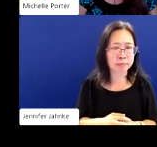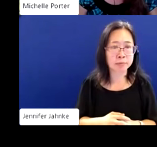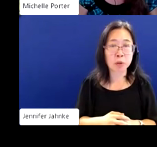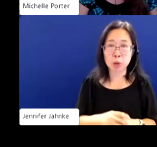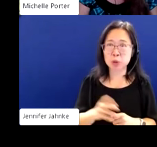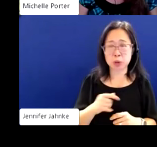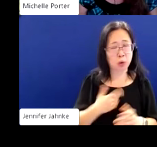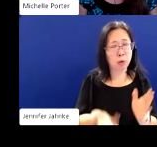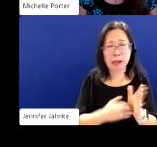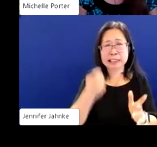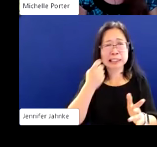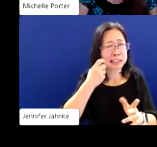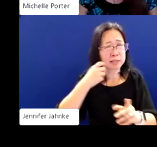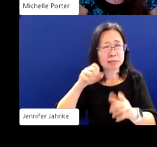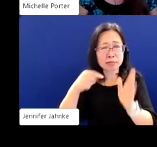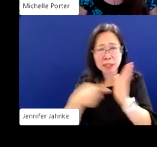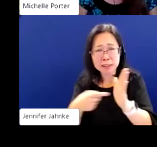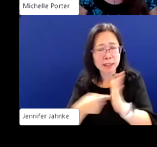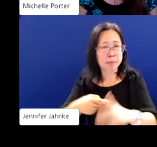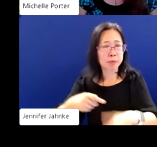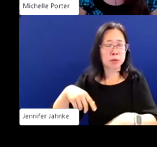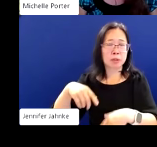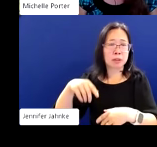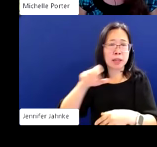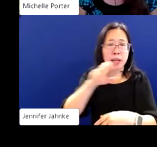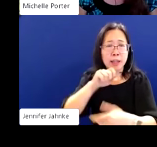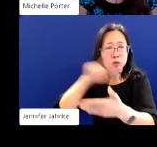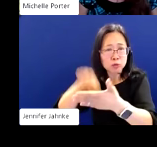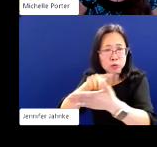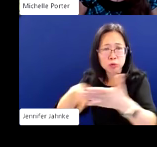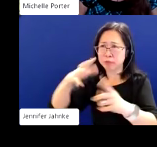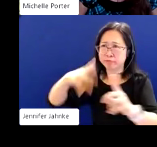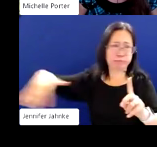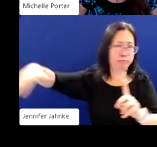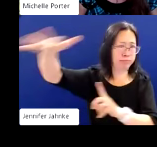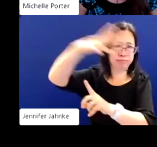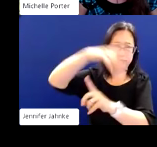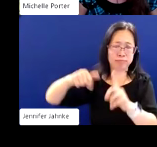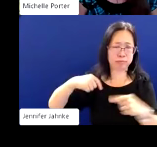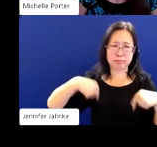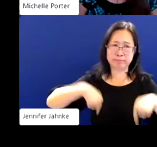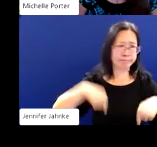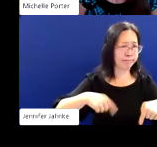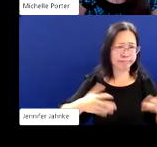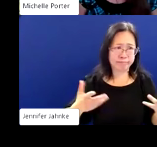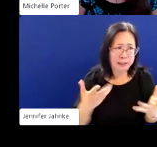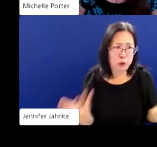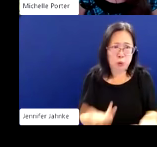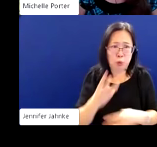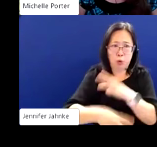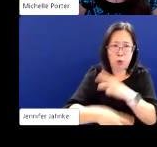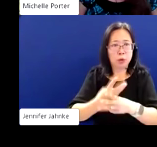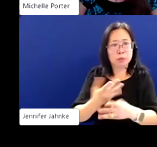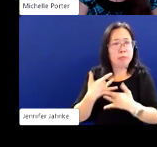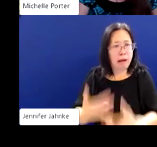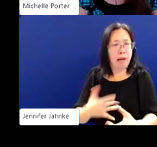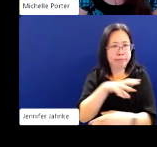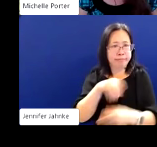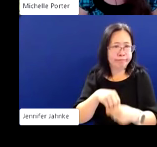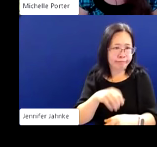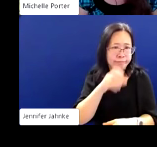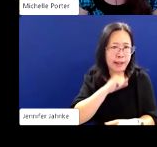us in society. We're kind of immersed in an ageist world, so to speak. And it